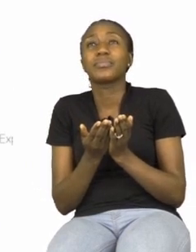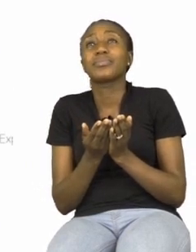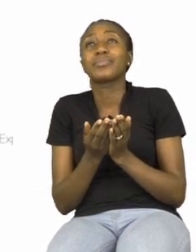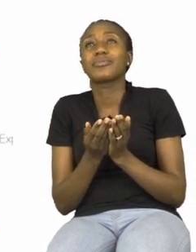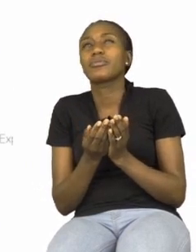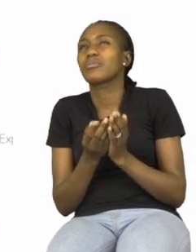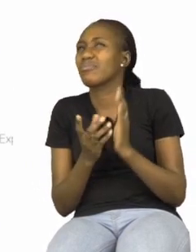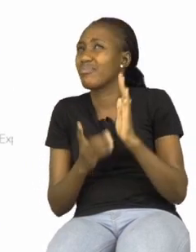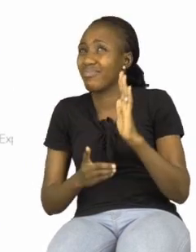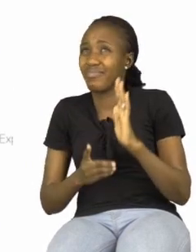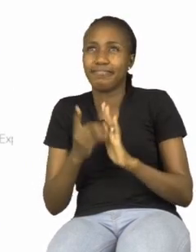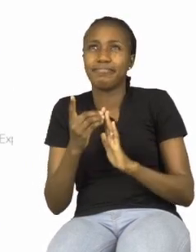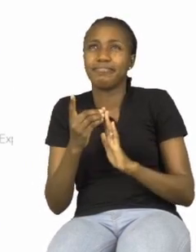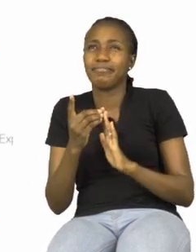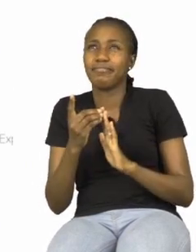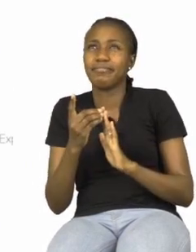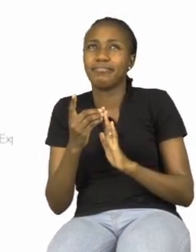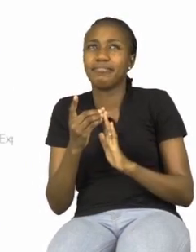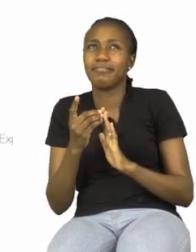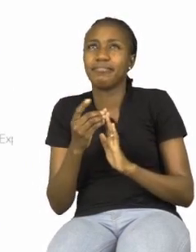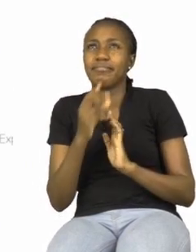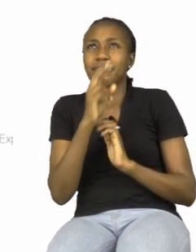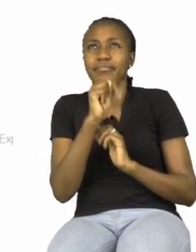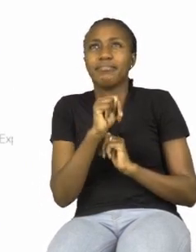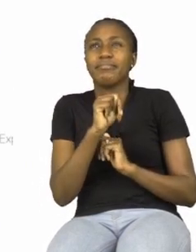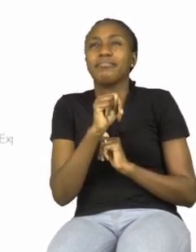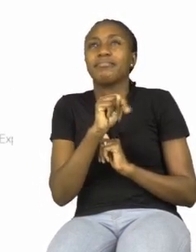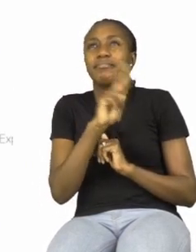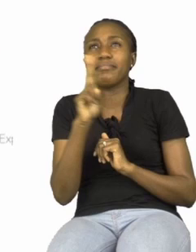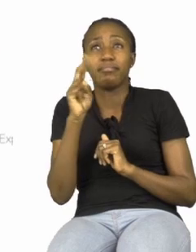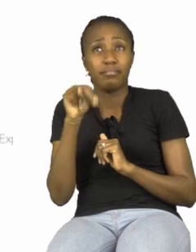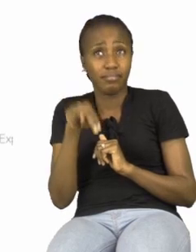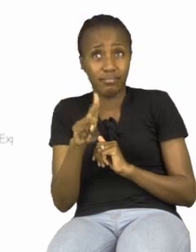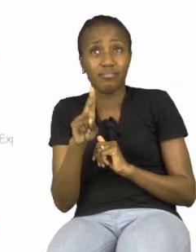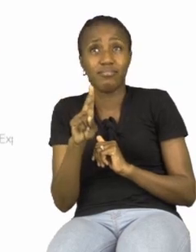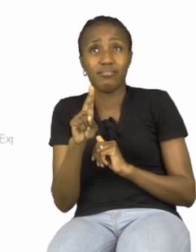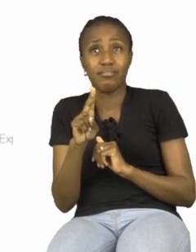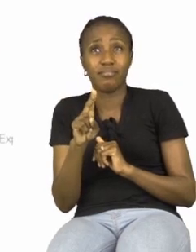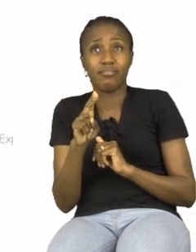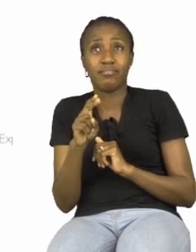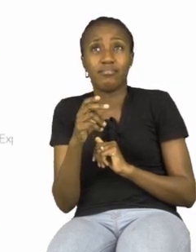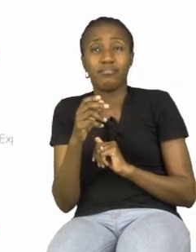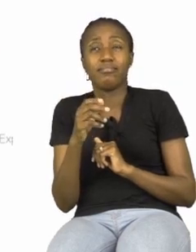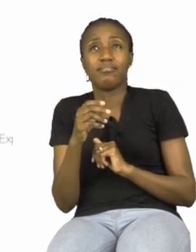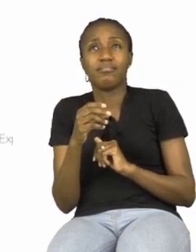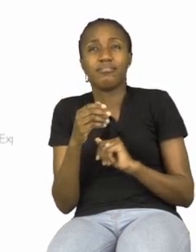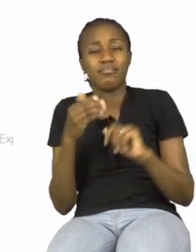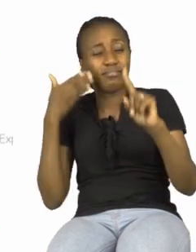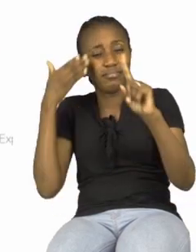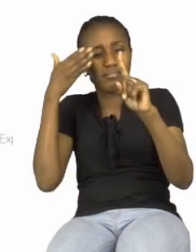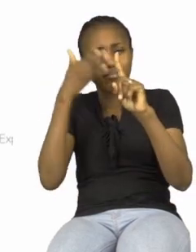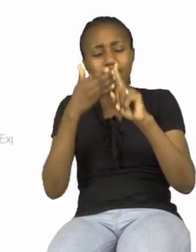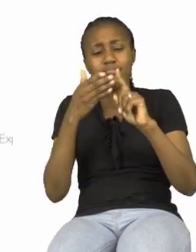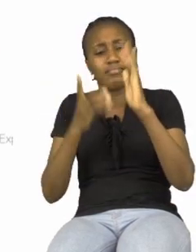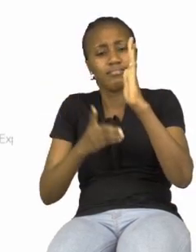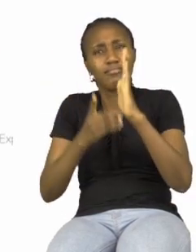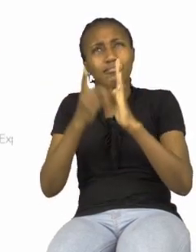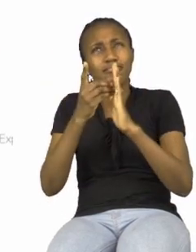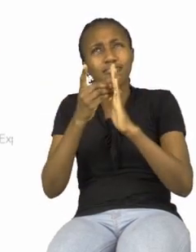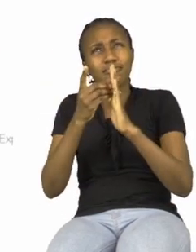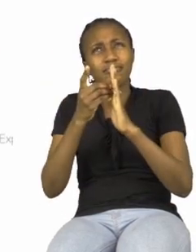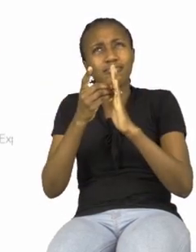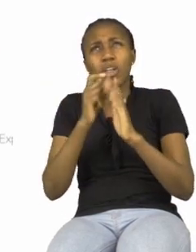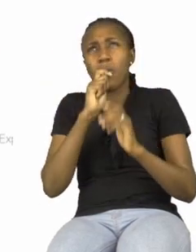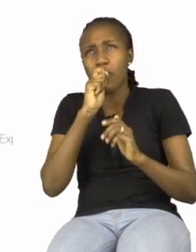development stance, the NHU on its own has a view on how we need to develop all these various coaches,